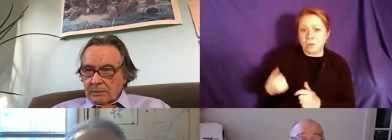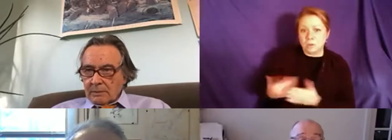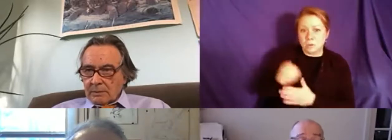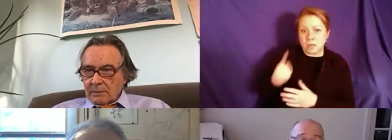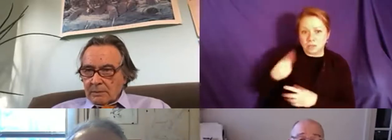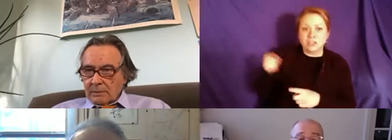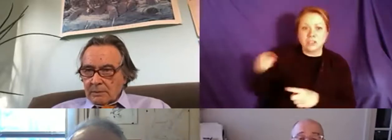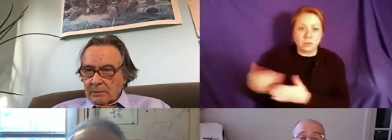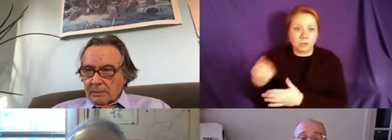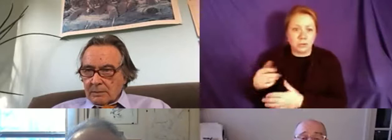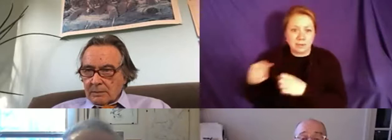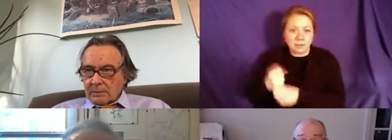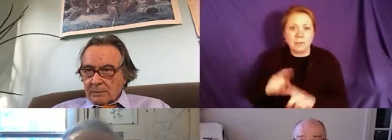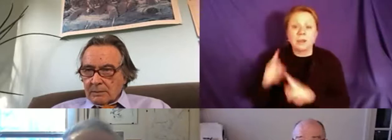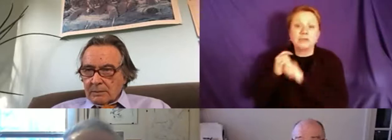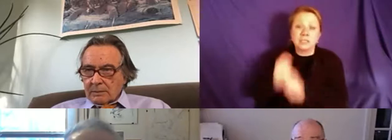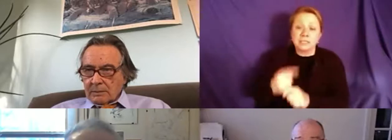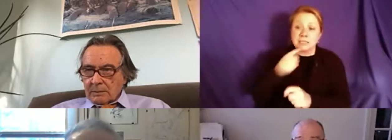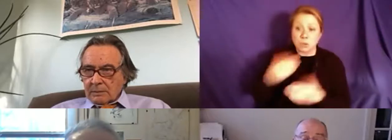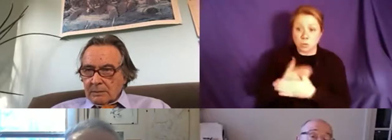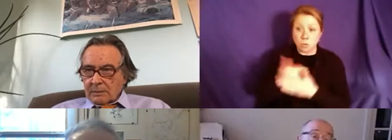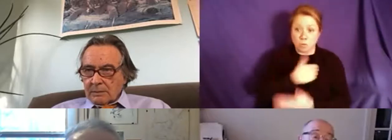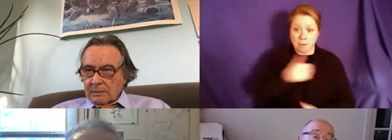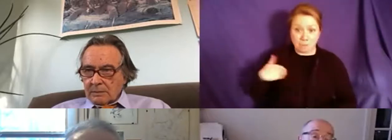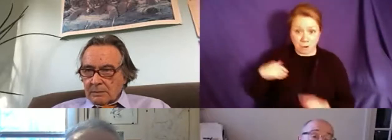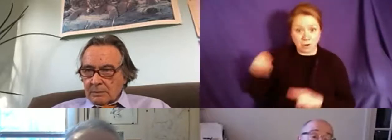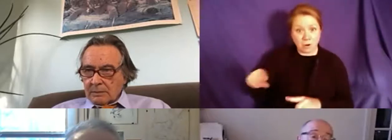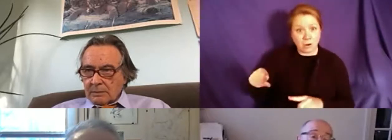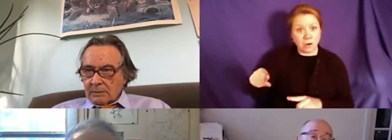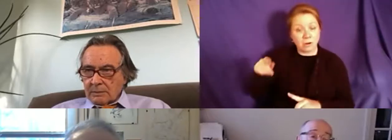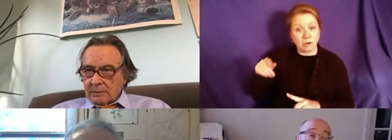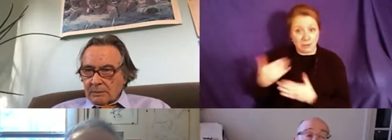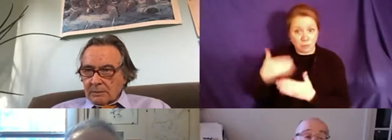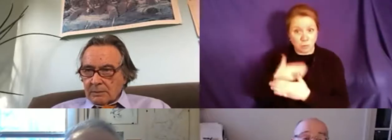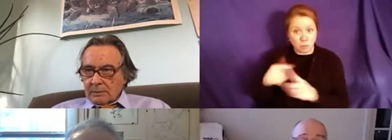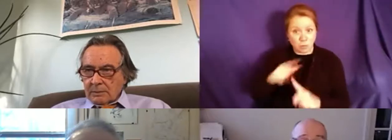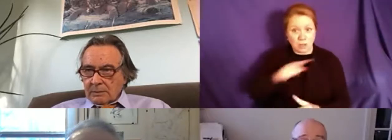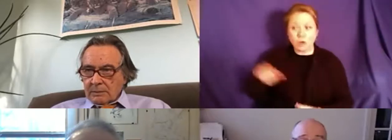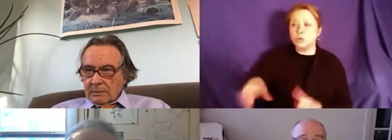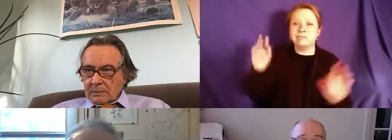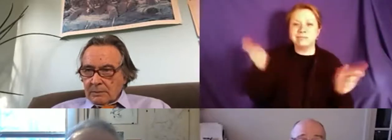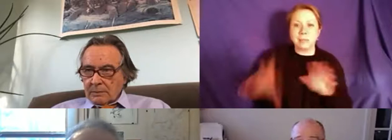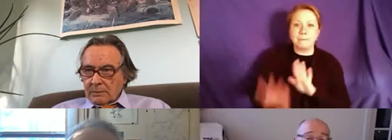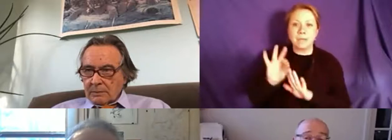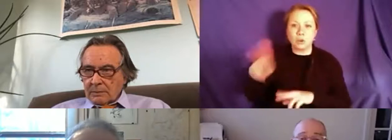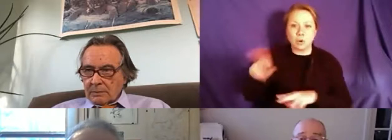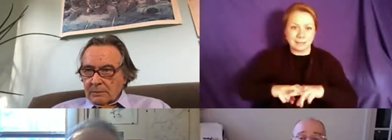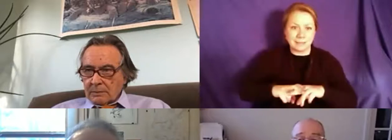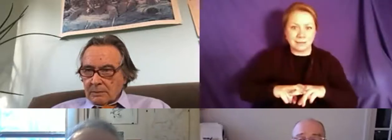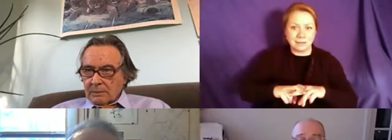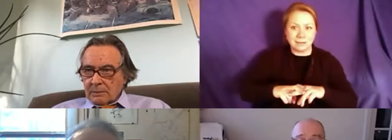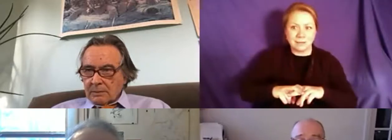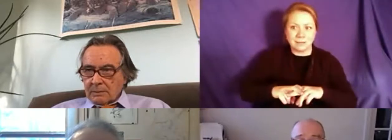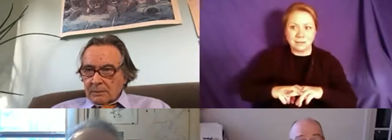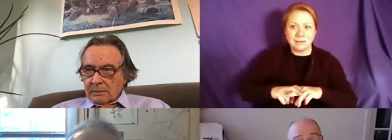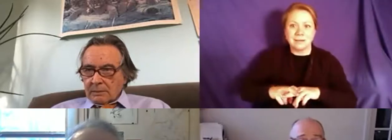tradition is that as a new member, you get to pick your seat after everyone who's